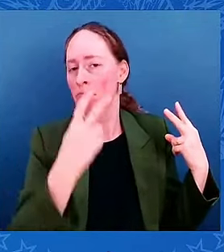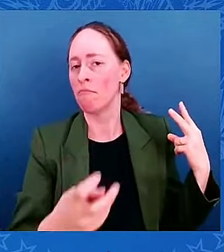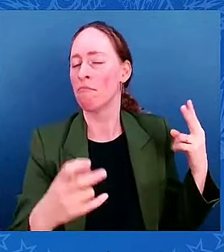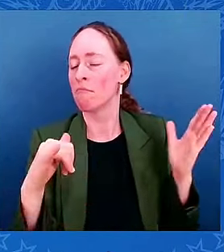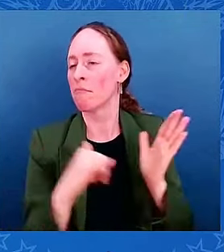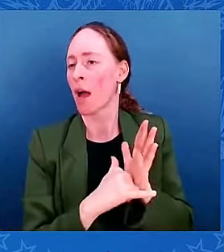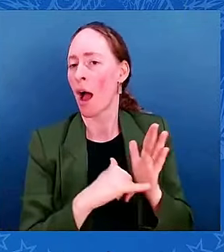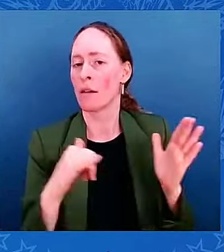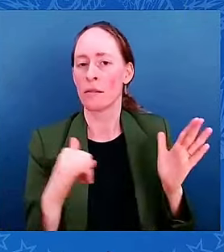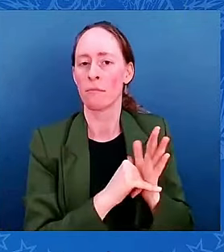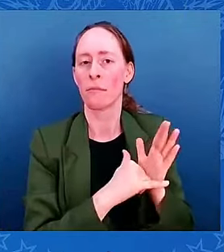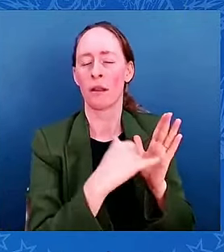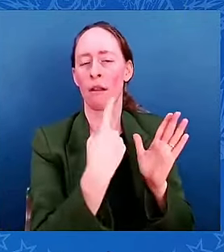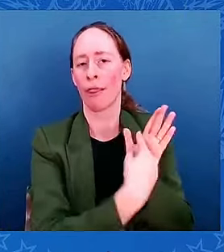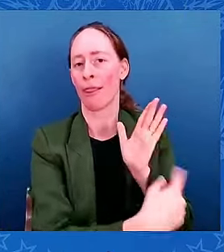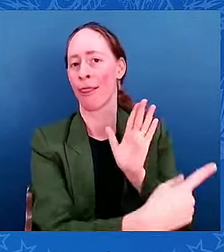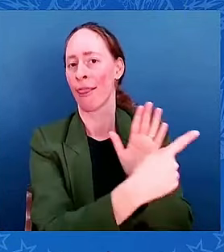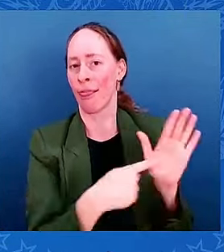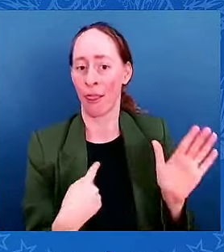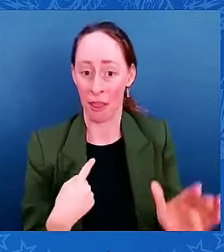$1.3 trillion over 10 years.